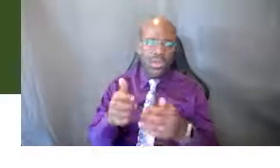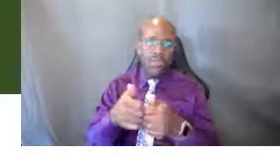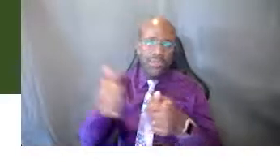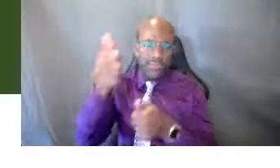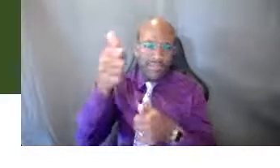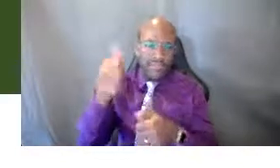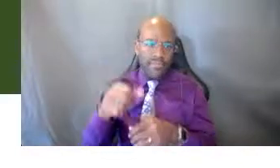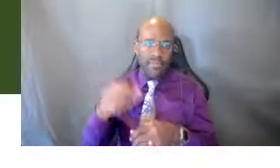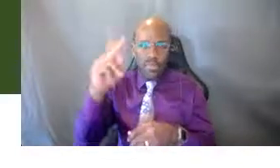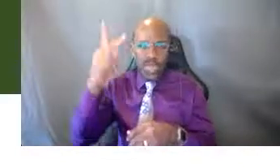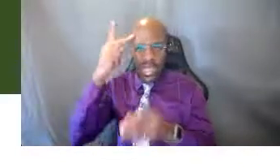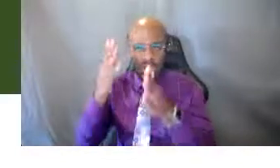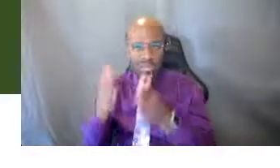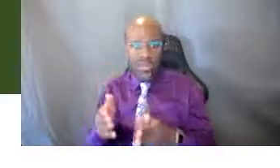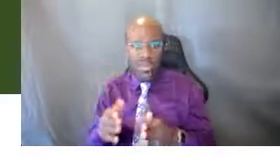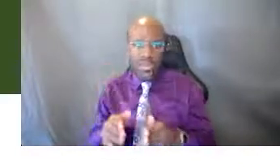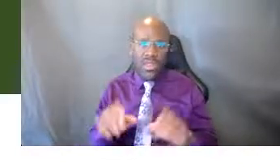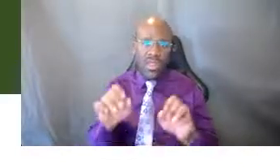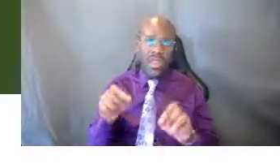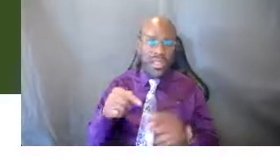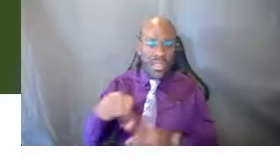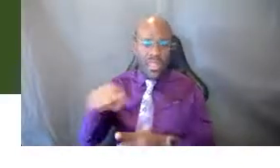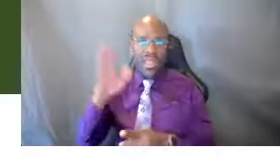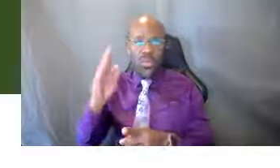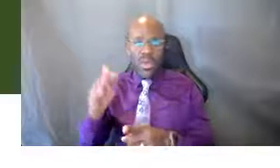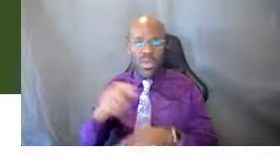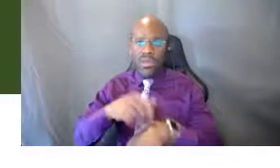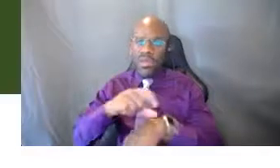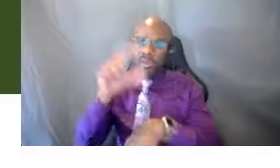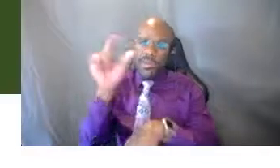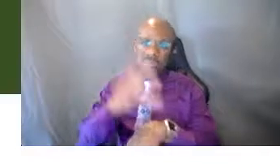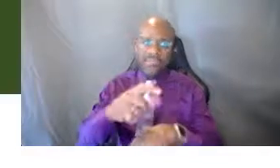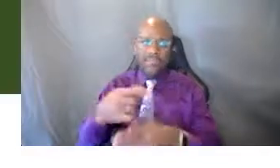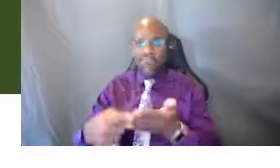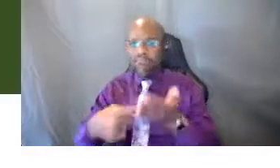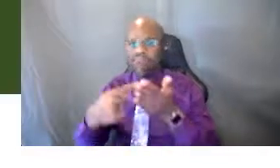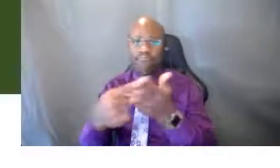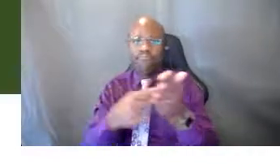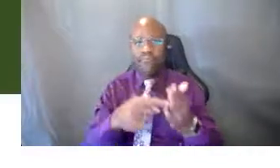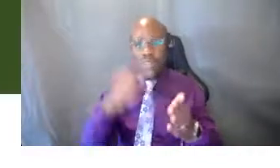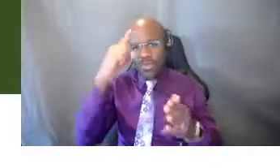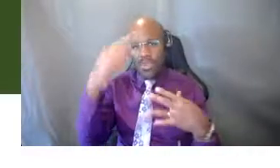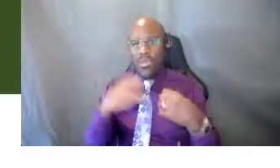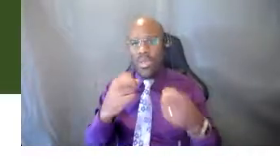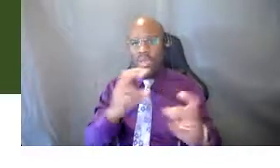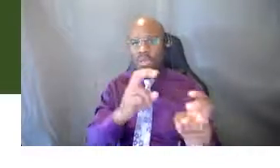discuss this issue and devote enough time to it. So voting is extremely important.